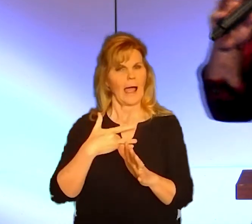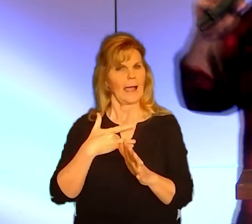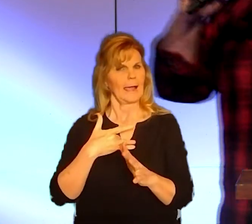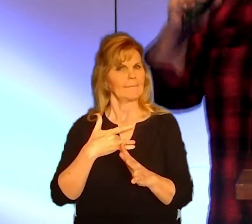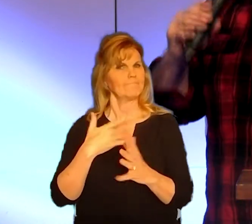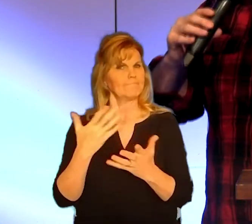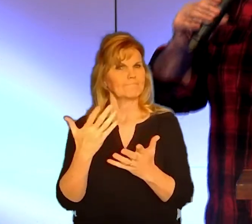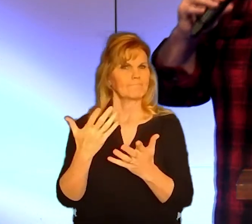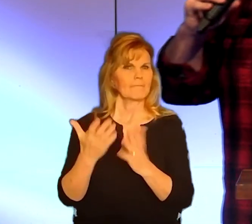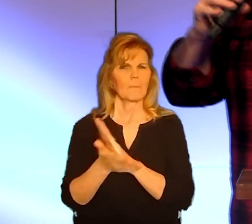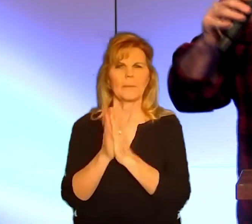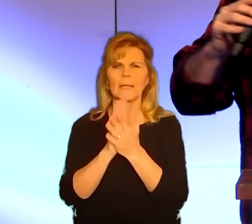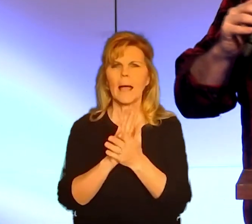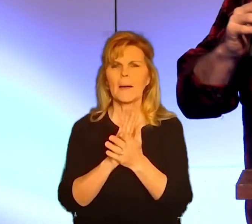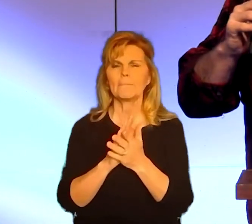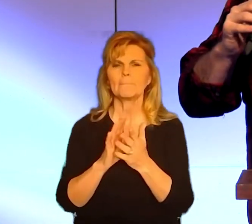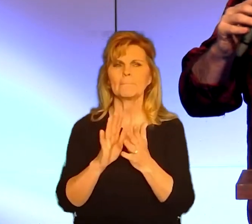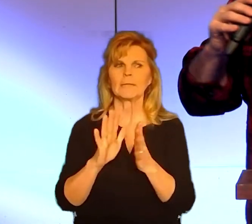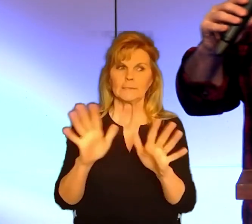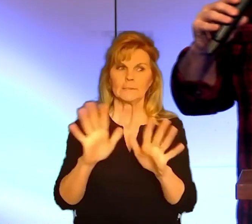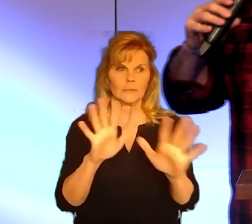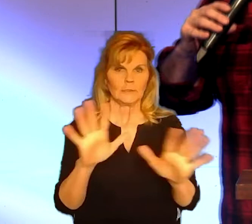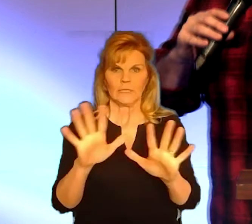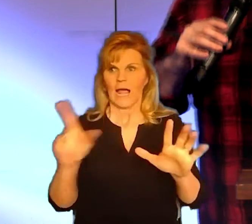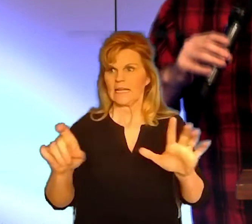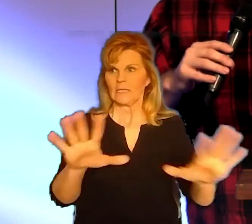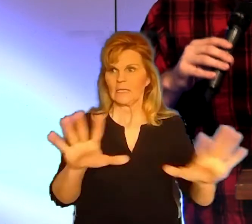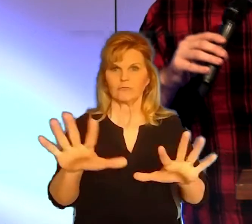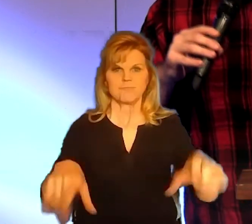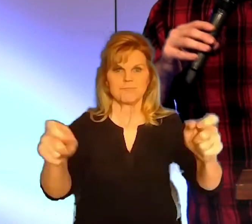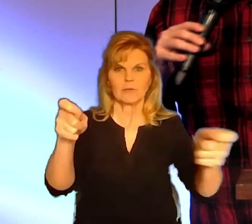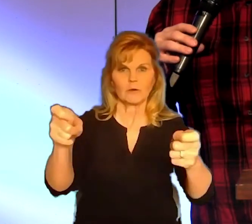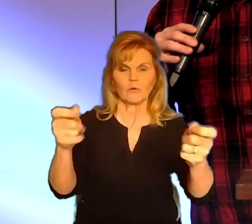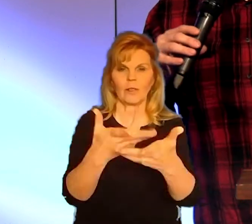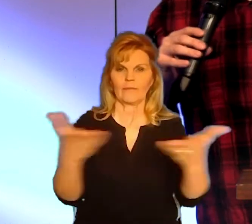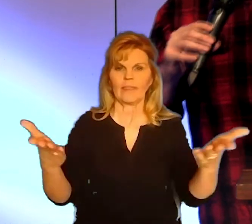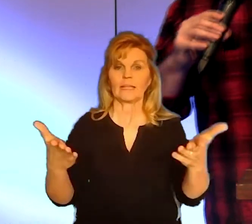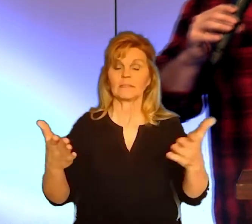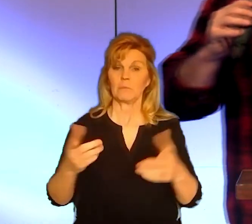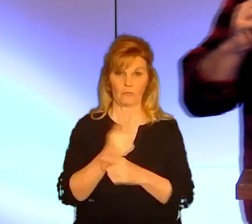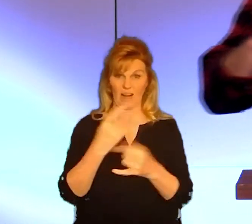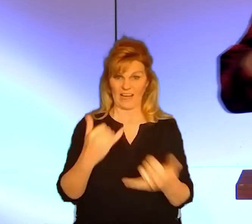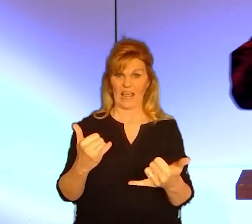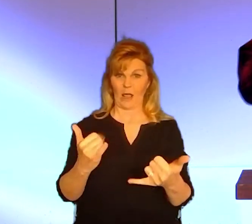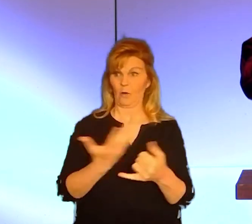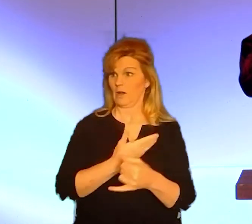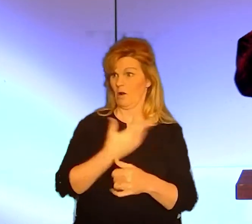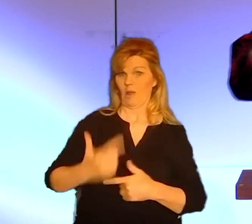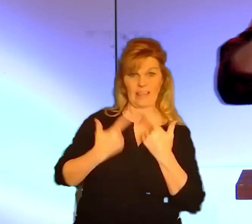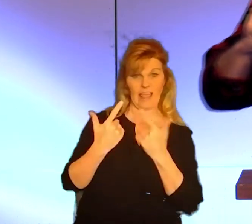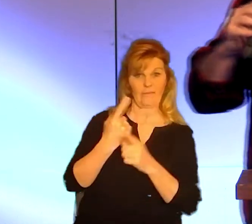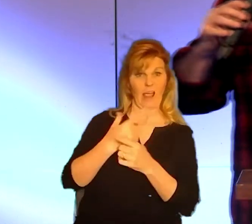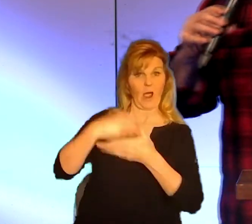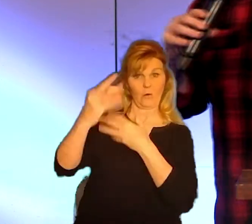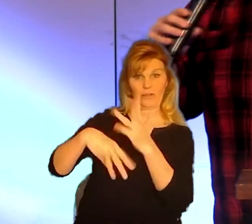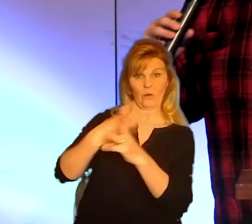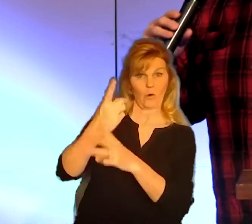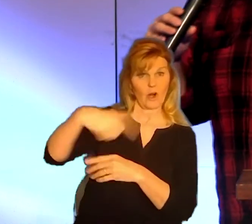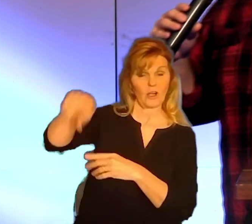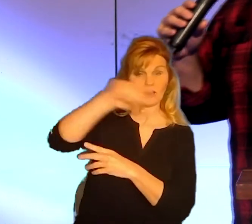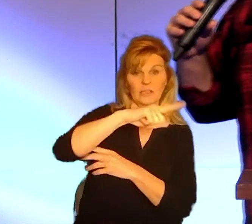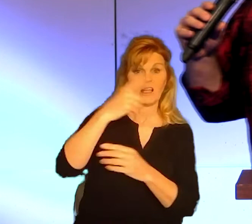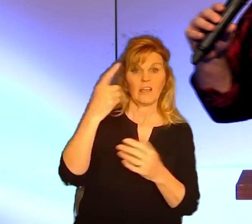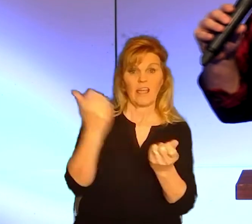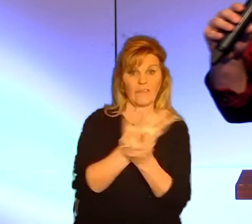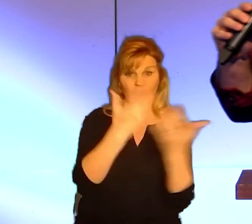to like get control. And we're in a season, a season of life where there's things that are happening to